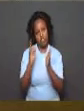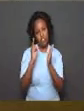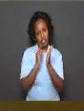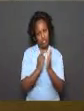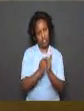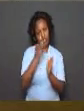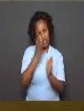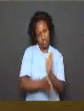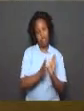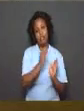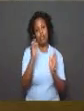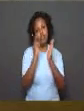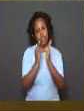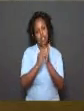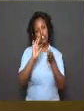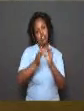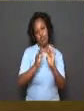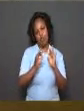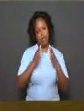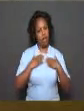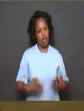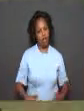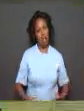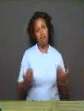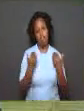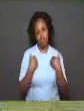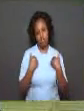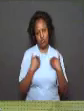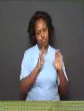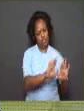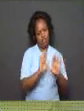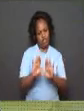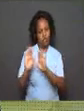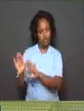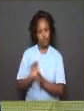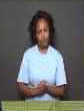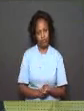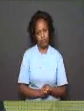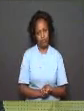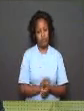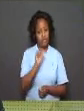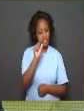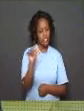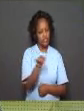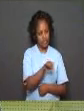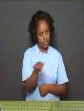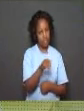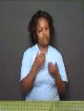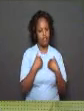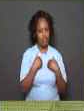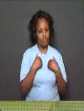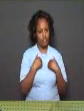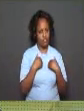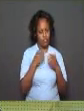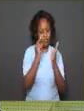executive, and judiciary bodies. There are some similarities between